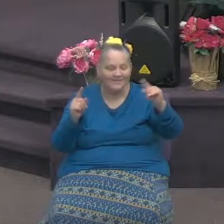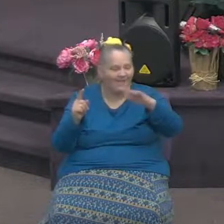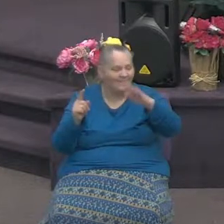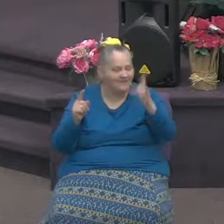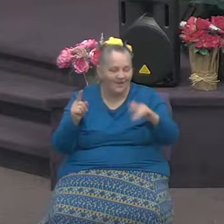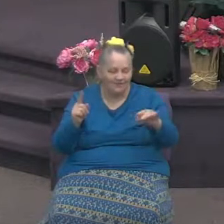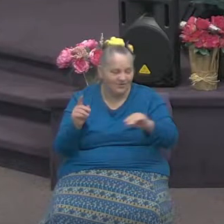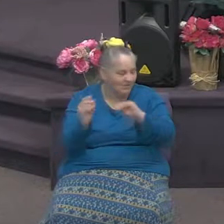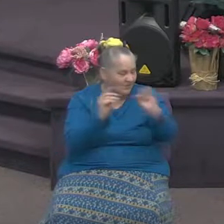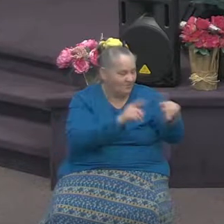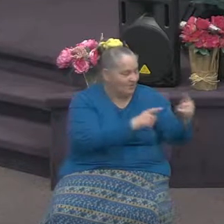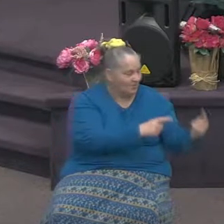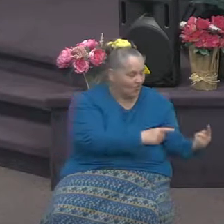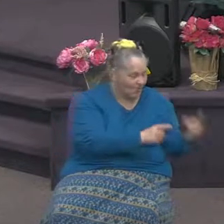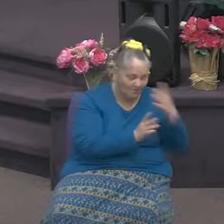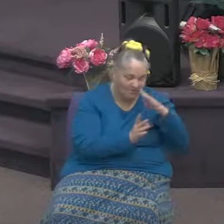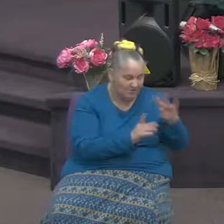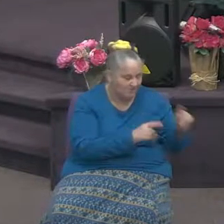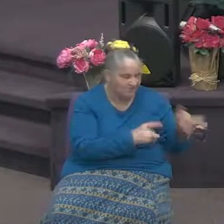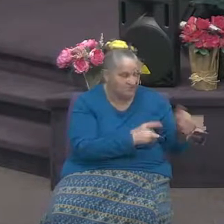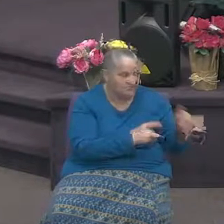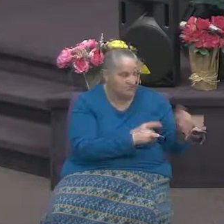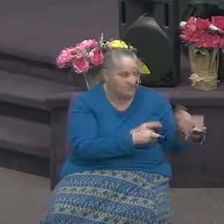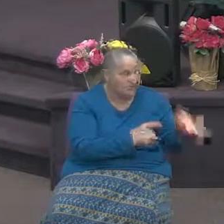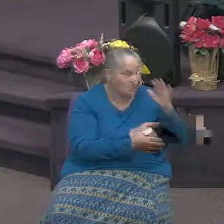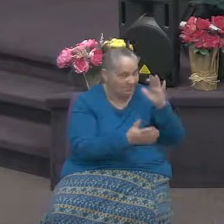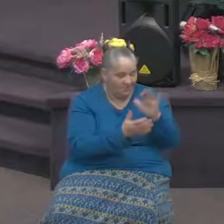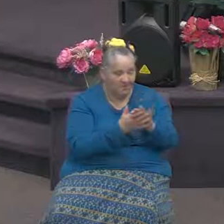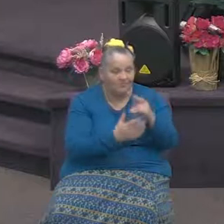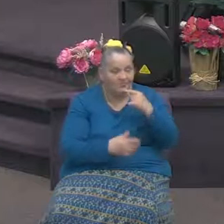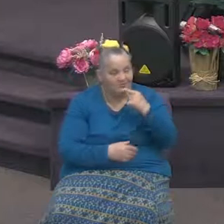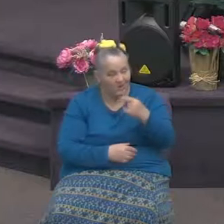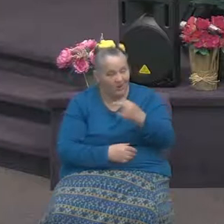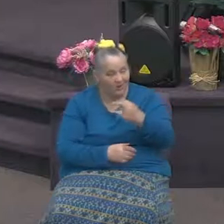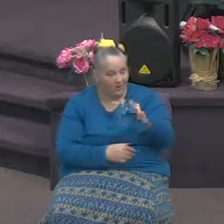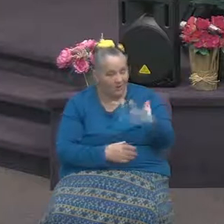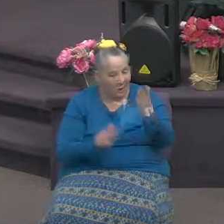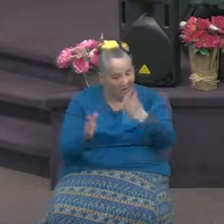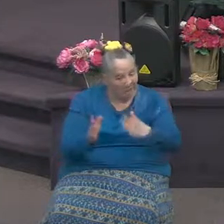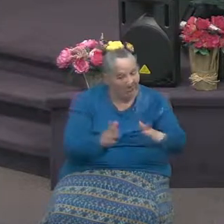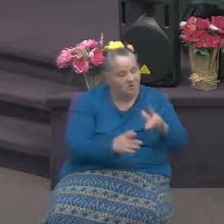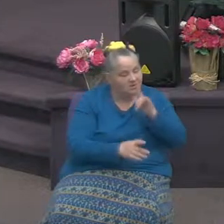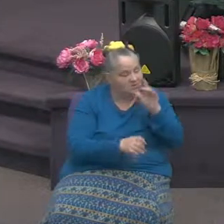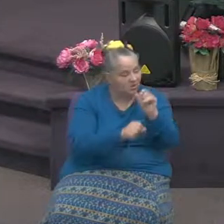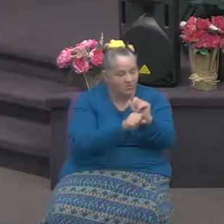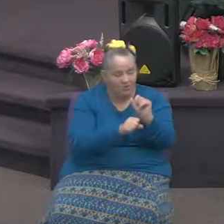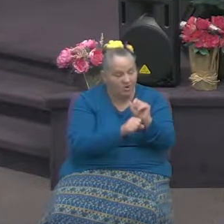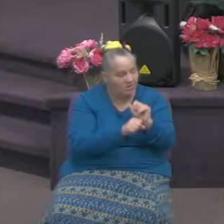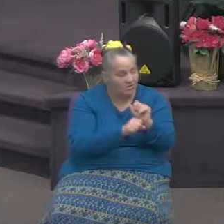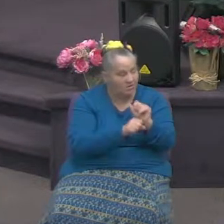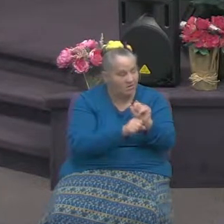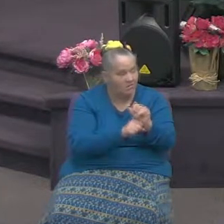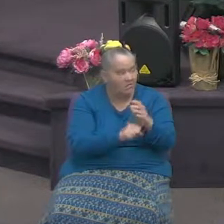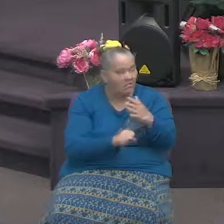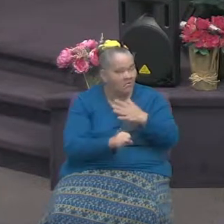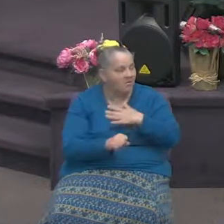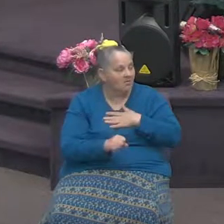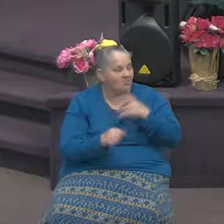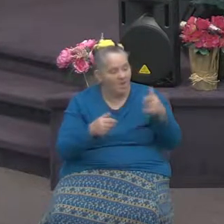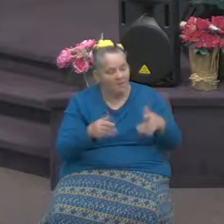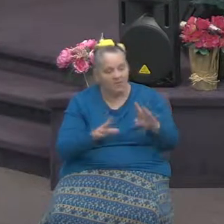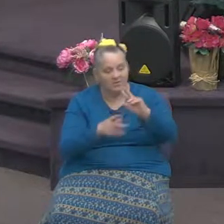will never leave you or forsake you. You believe him when he tells you, when the plan doesn't look like it's going right, my ways